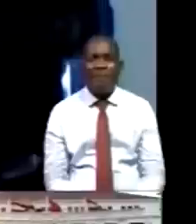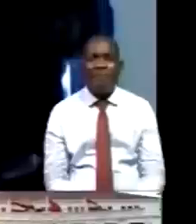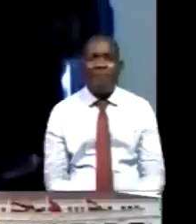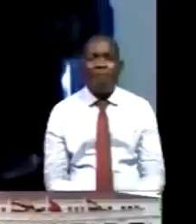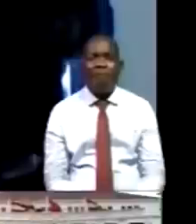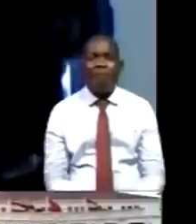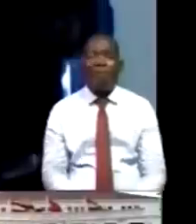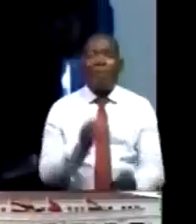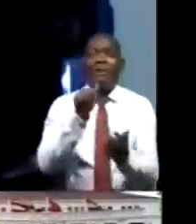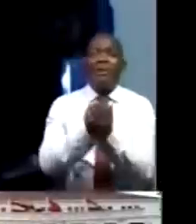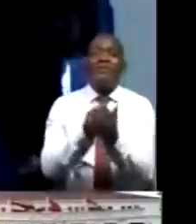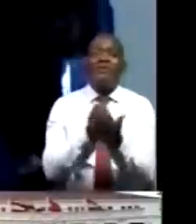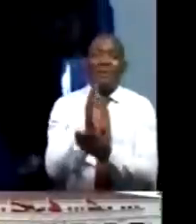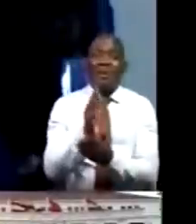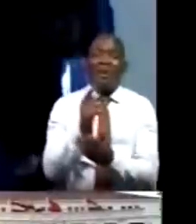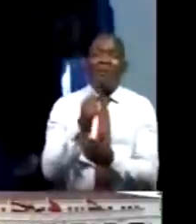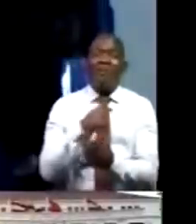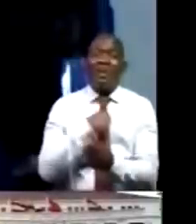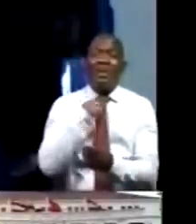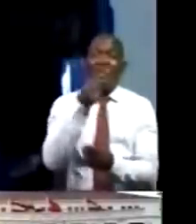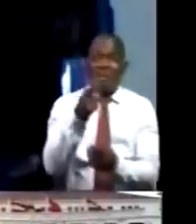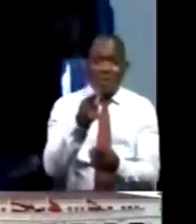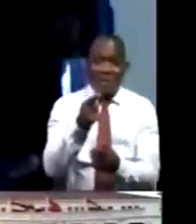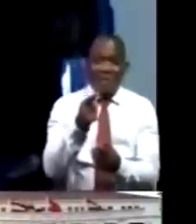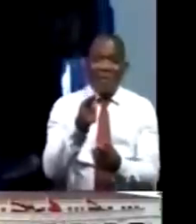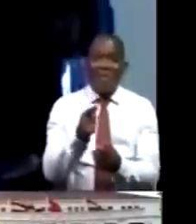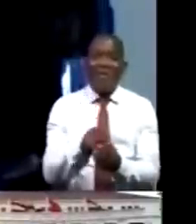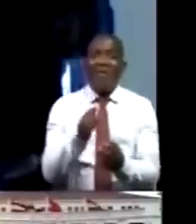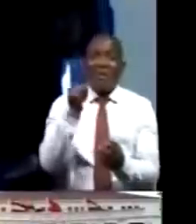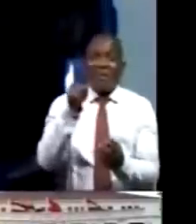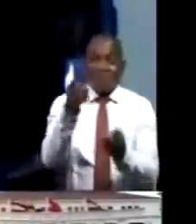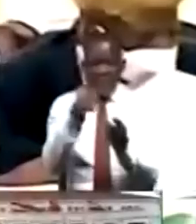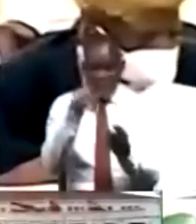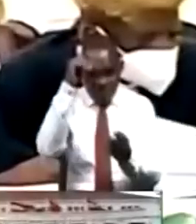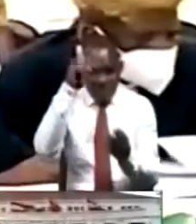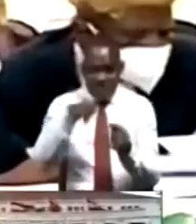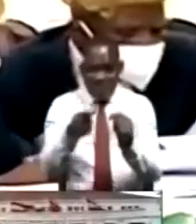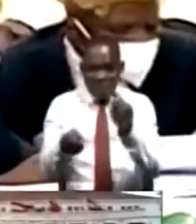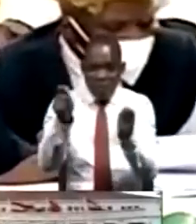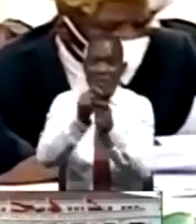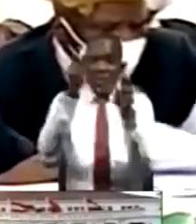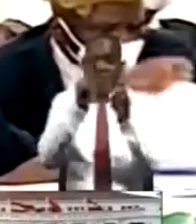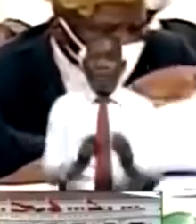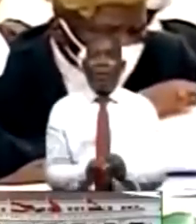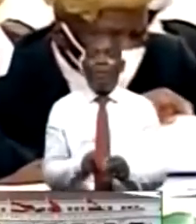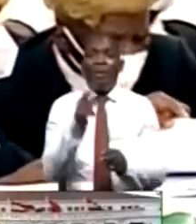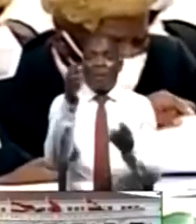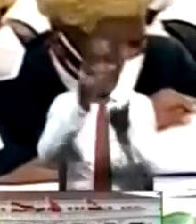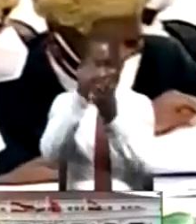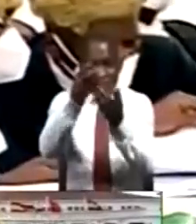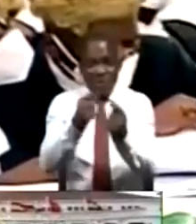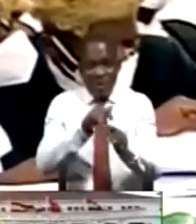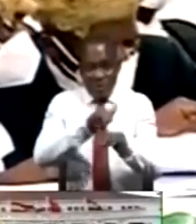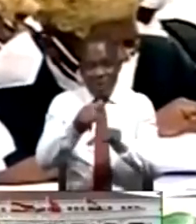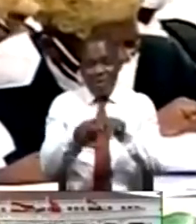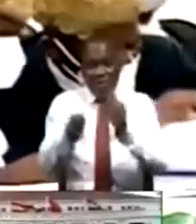That is correct. And I told him that in the face because you he was see, trying to change the results. You see, I am putting he it was to you. To change the results. I am